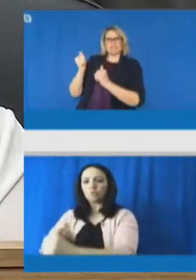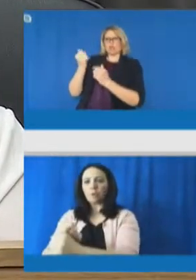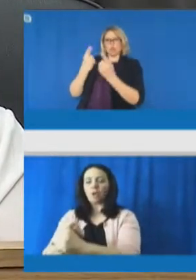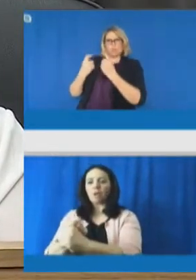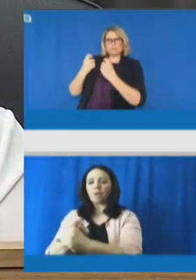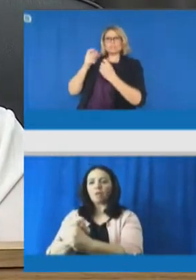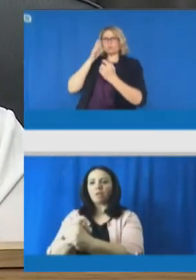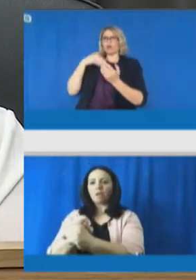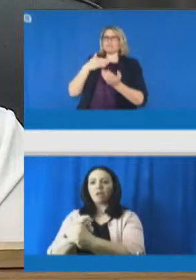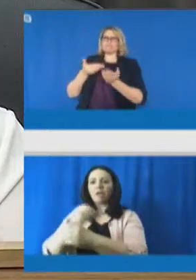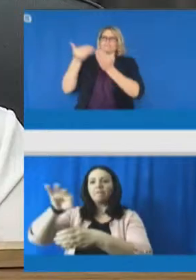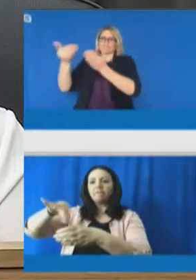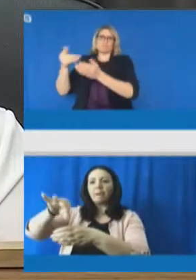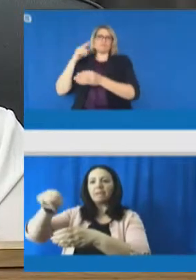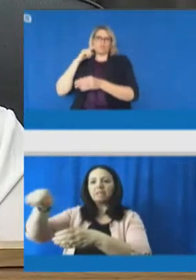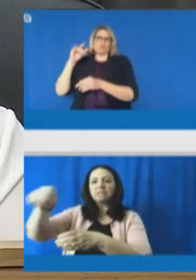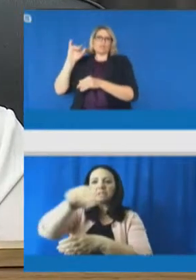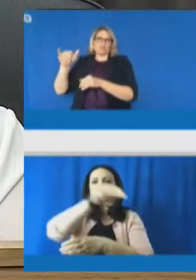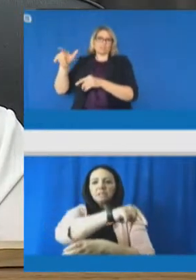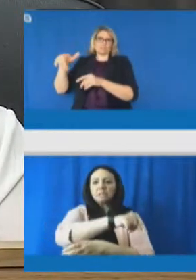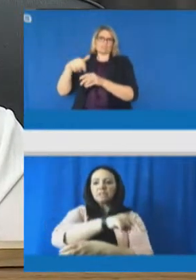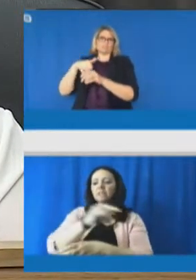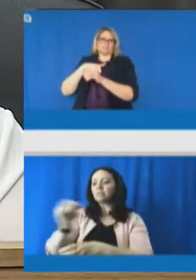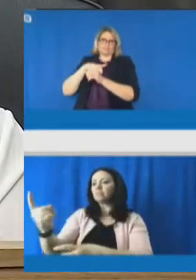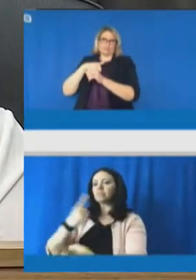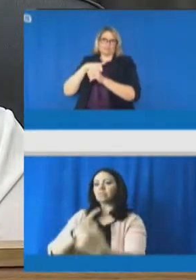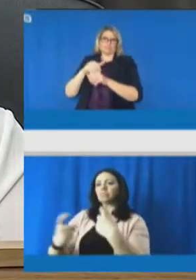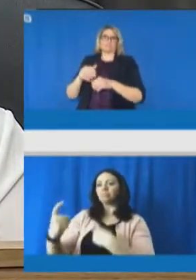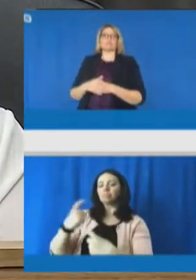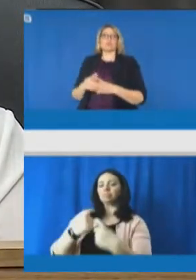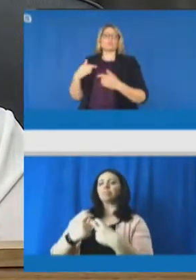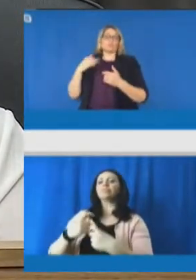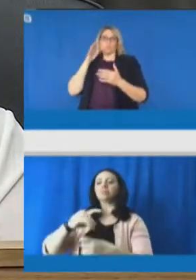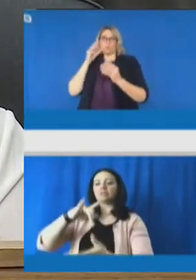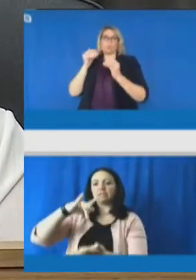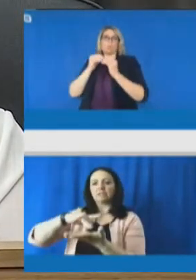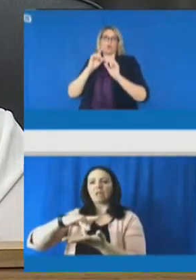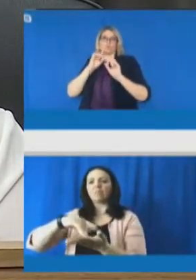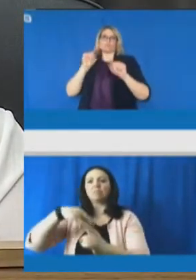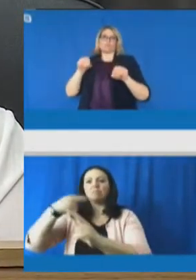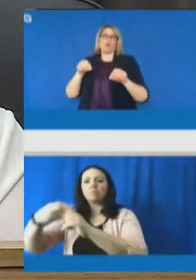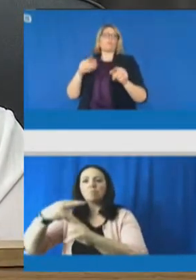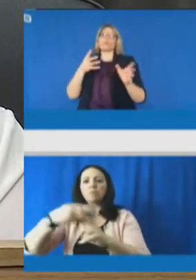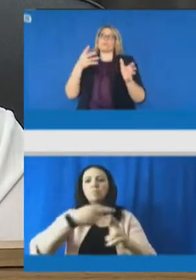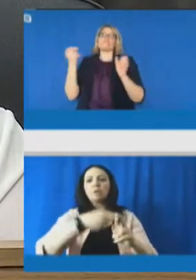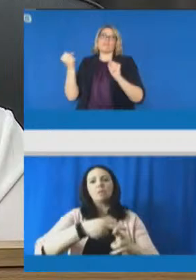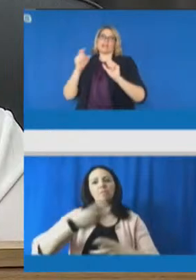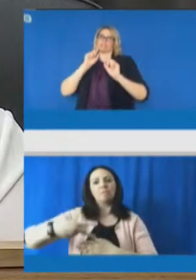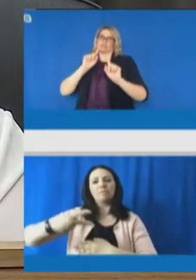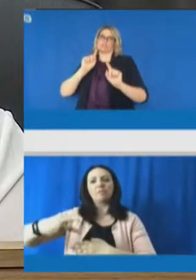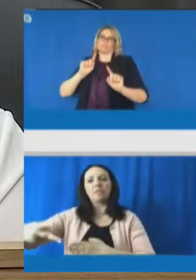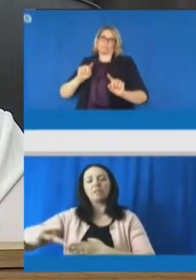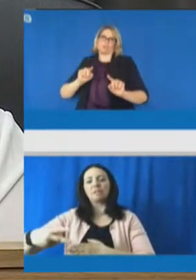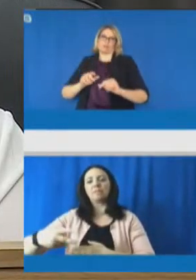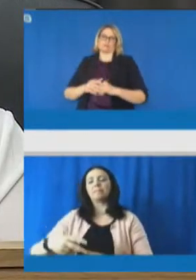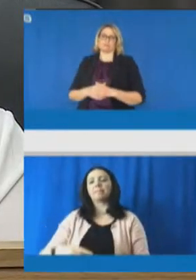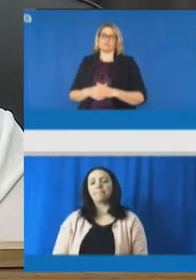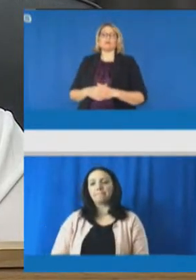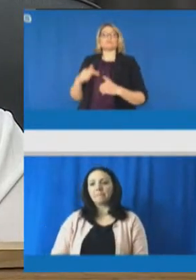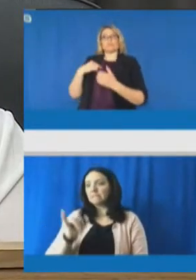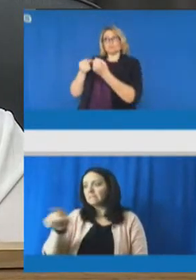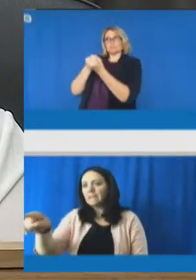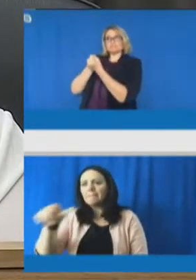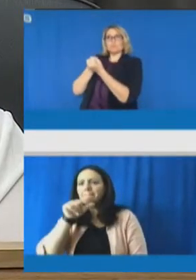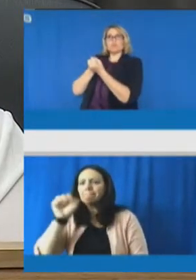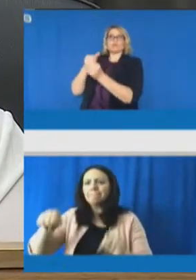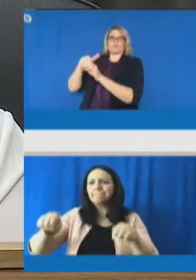And also when it comes to the online, I believe there's going to be a significant amount of information online at the